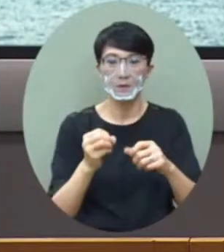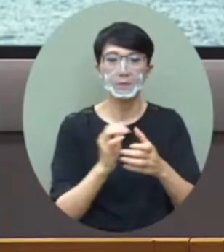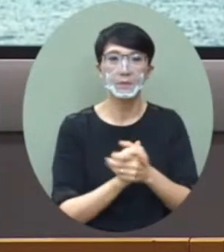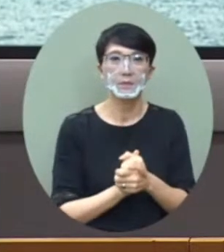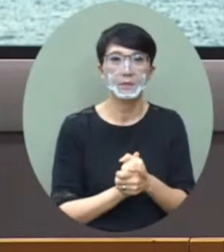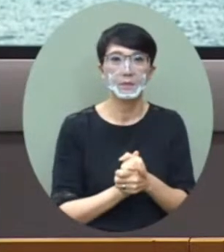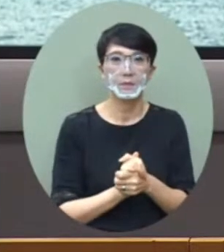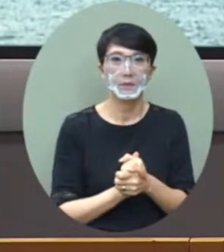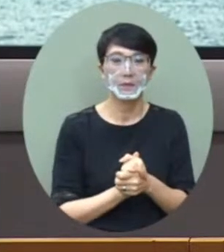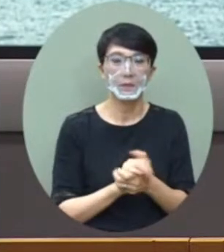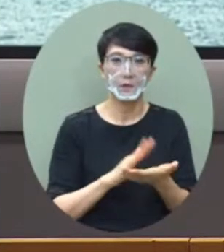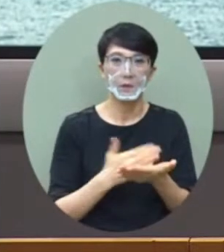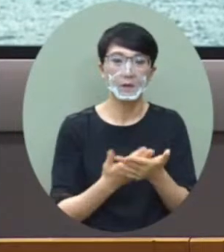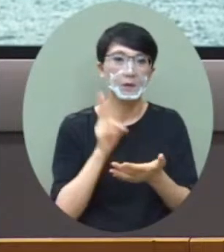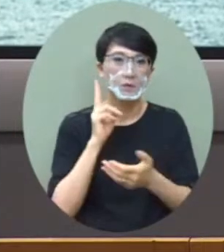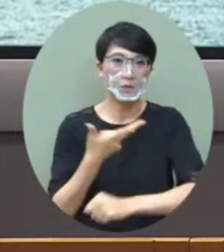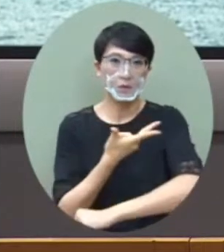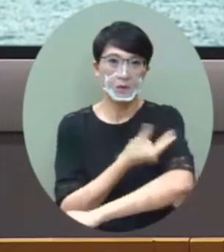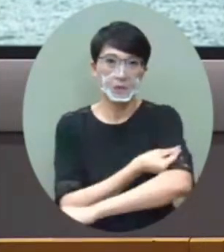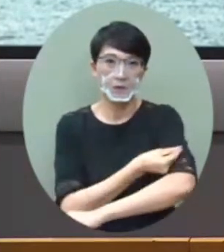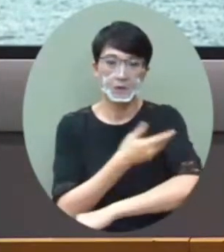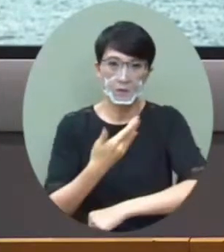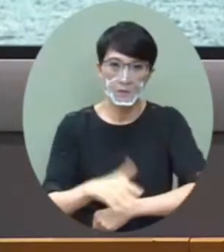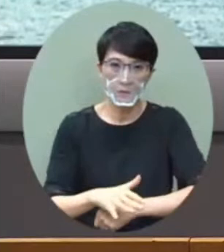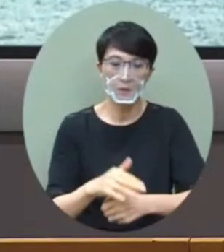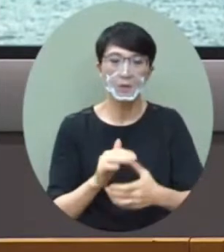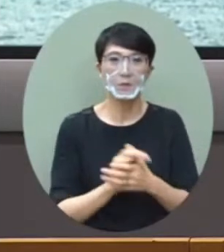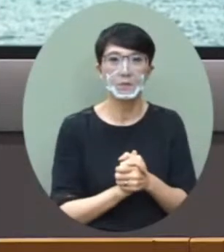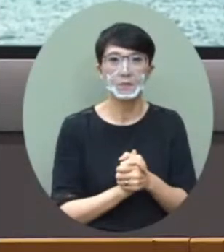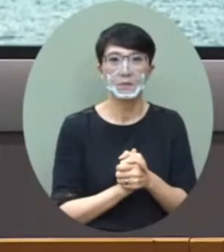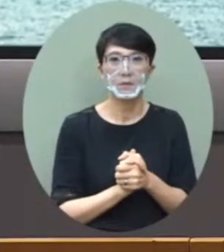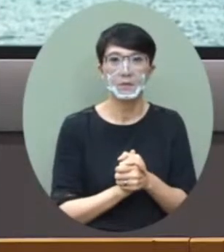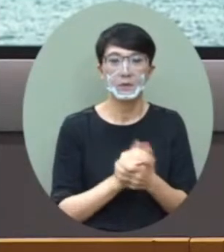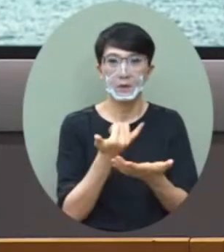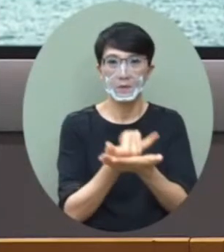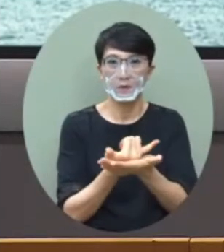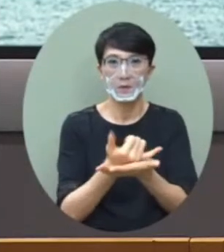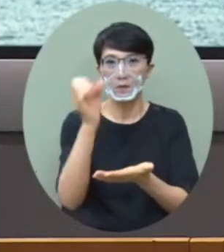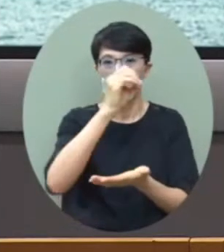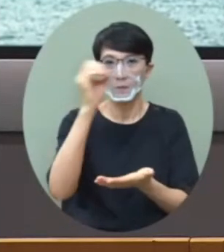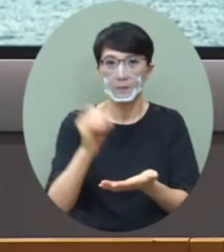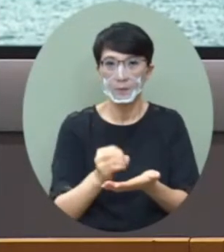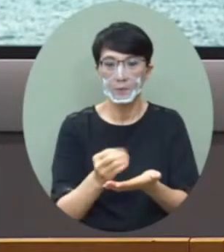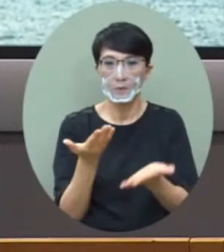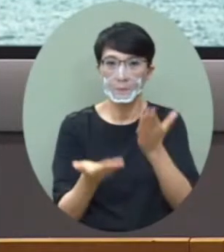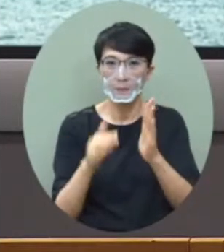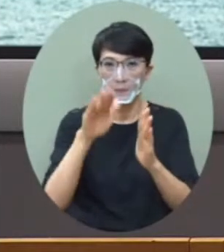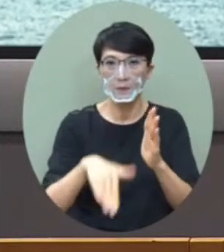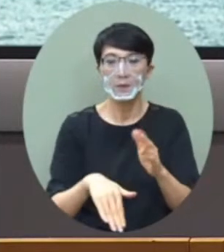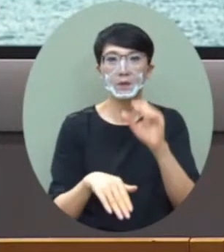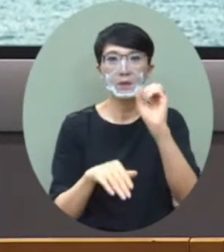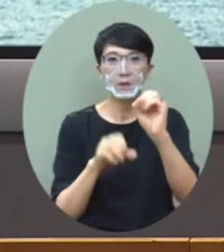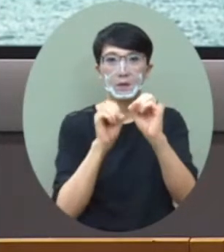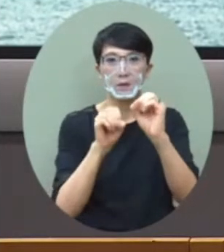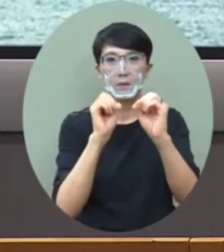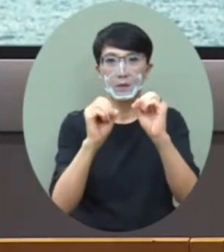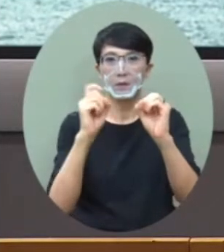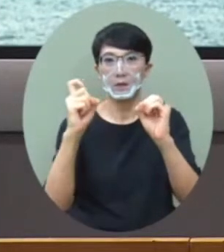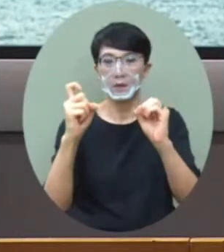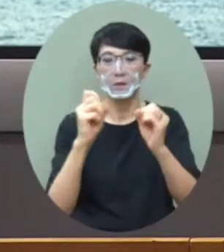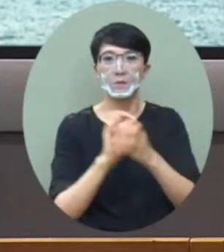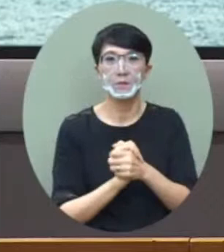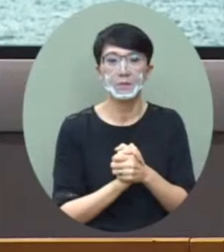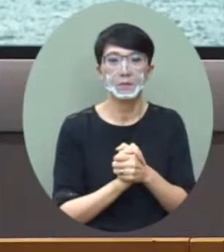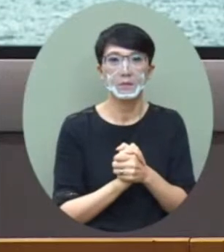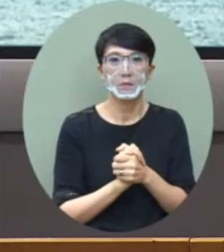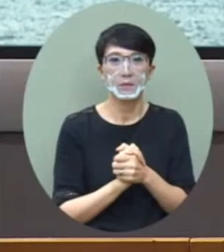about 9.8%. But for those who are vaccinated, the overall death rate is lower,